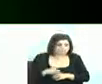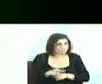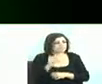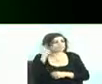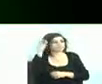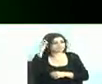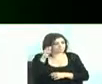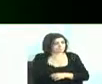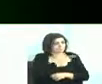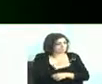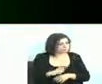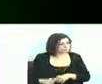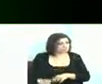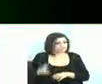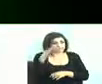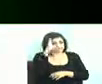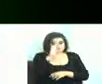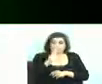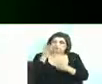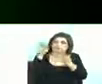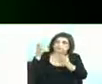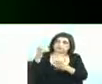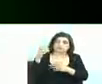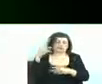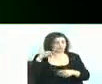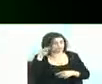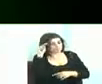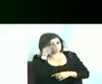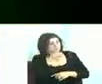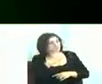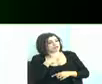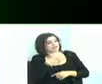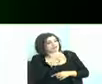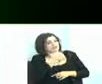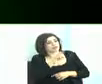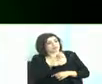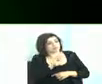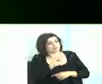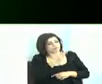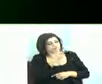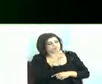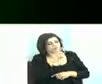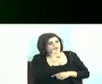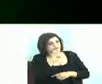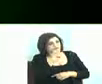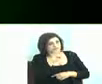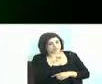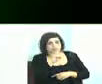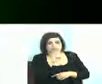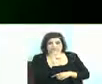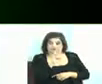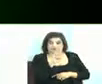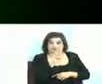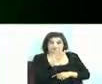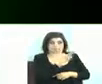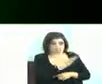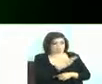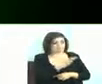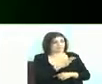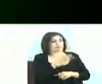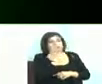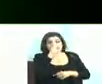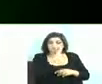Yahweh was there, standing over him, saying, "I am Yahweh, the God of Abraham and Sarah, and the God